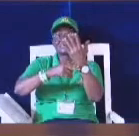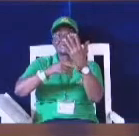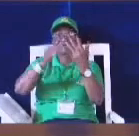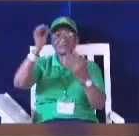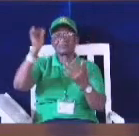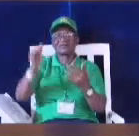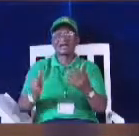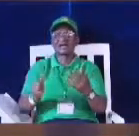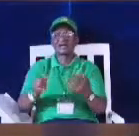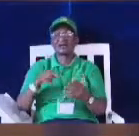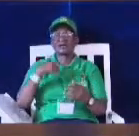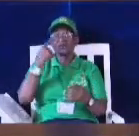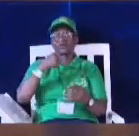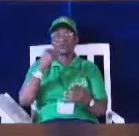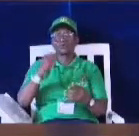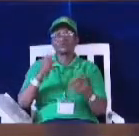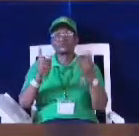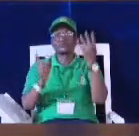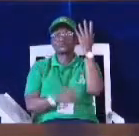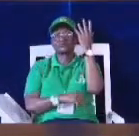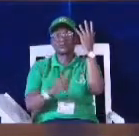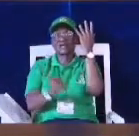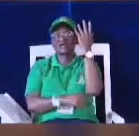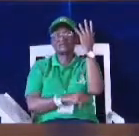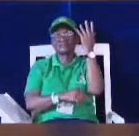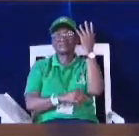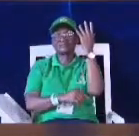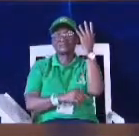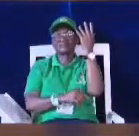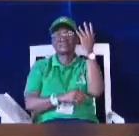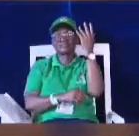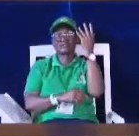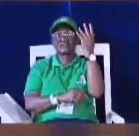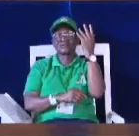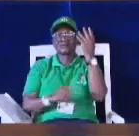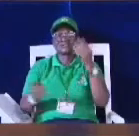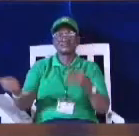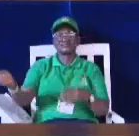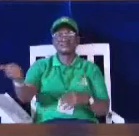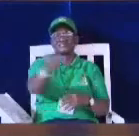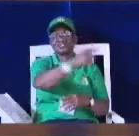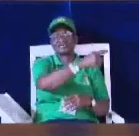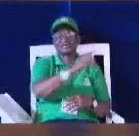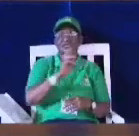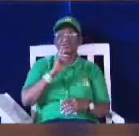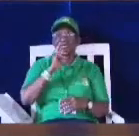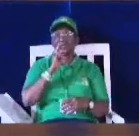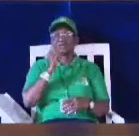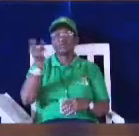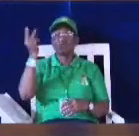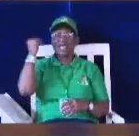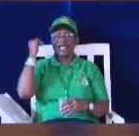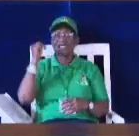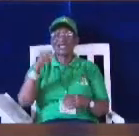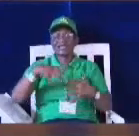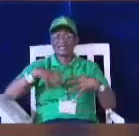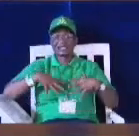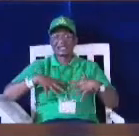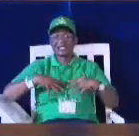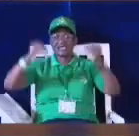by whose stripes ye were healed.